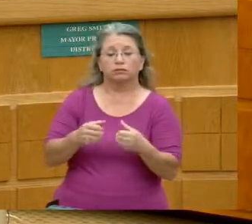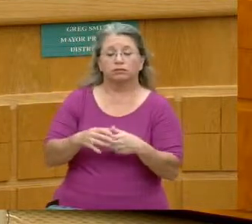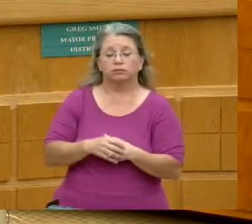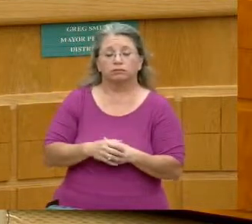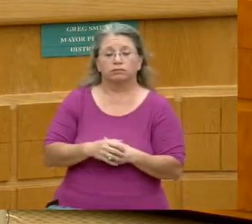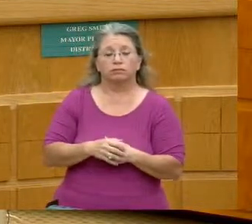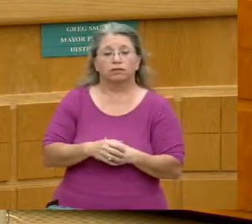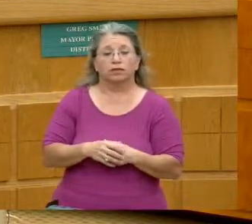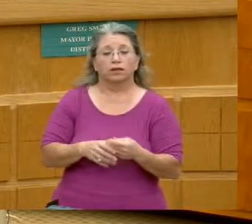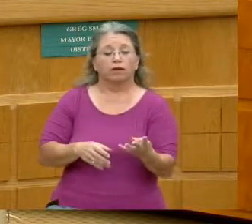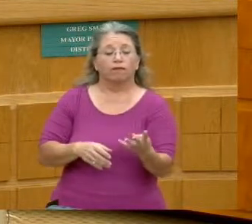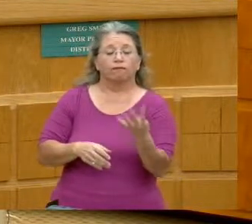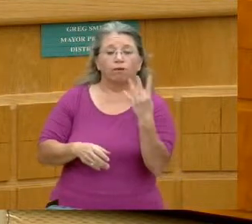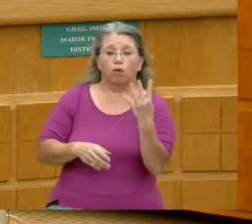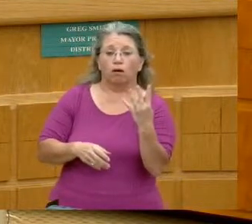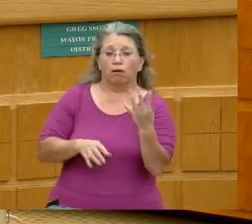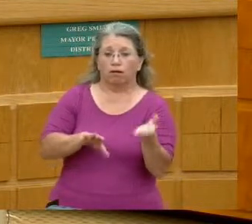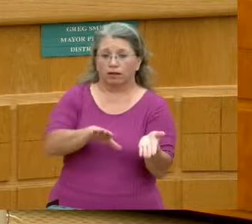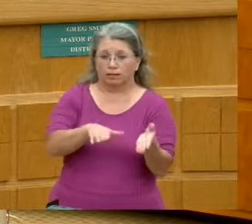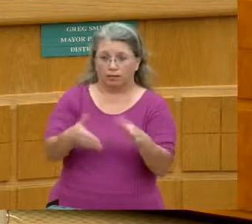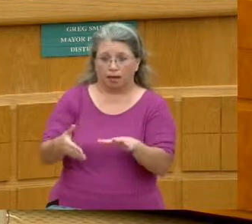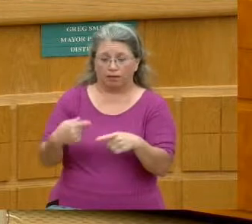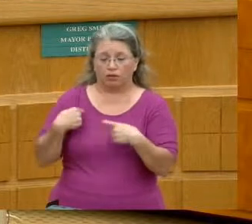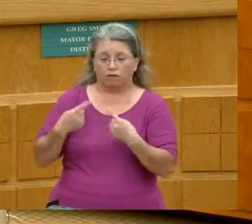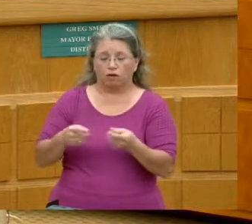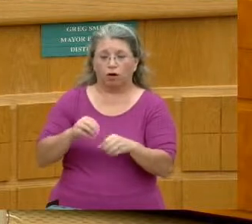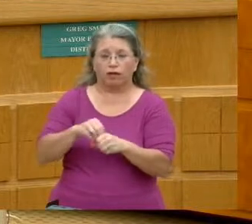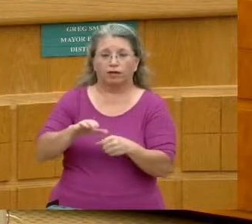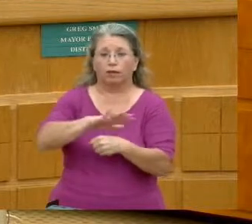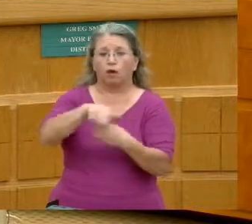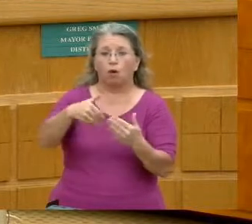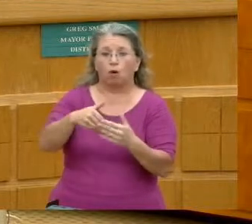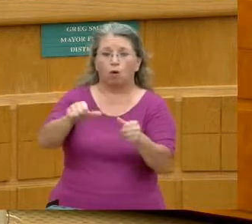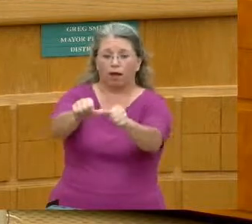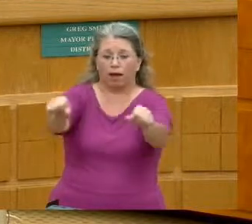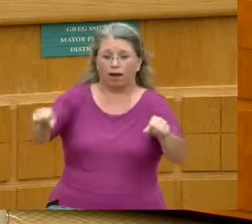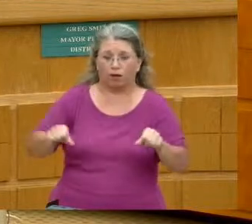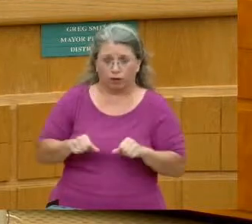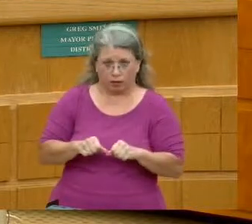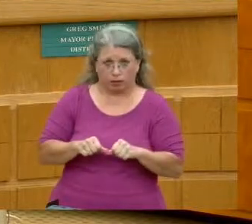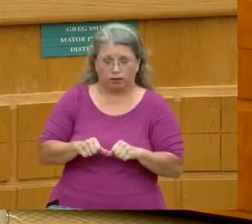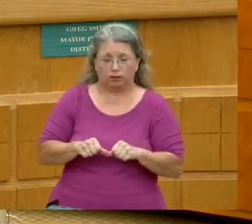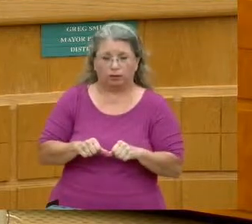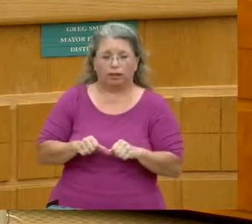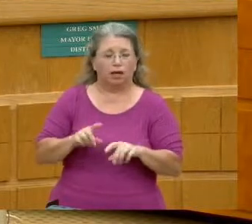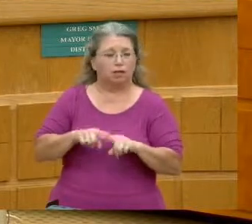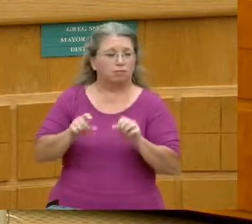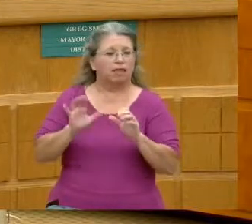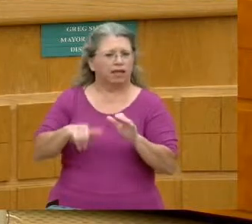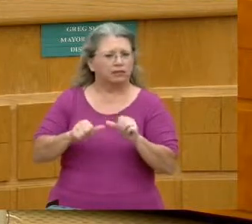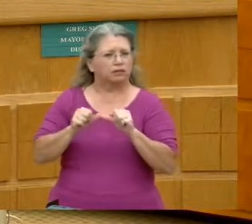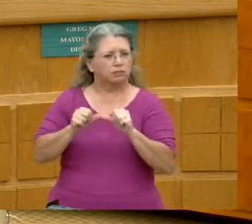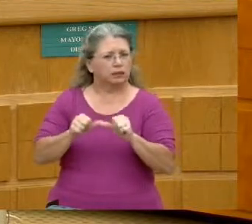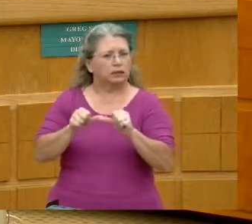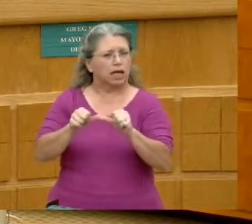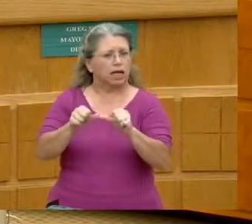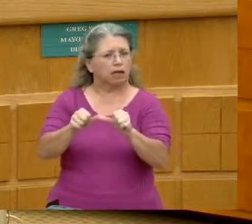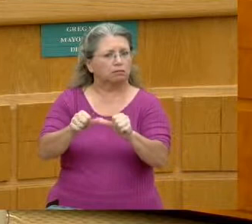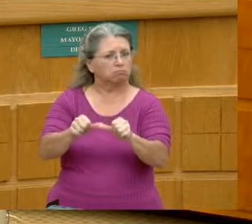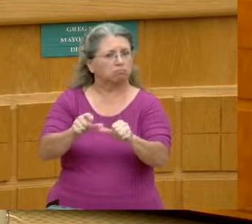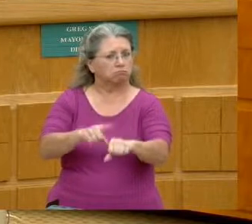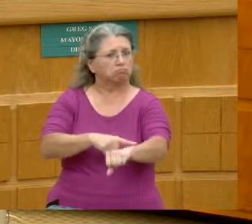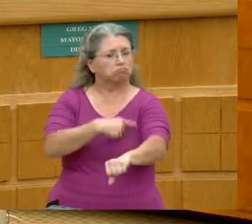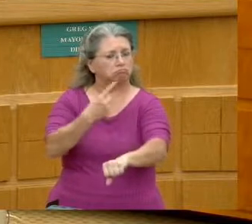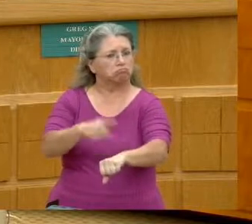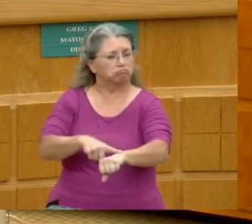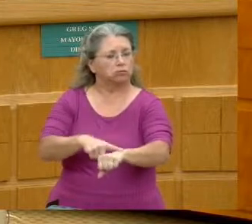been 4 fatalities so far in the Coastal Bend. It's been very steady for a long period of time, but if we have increases in